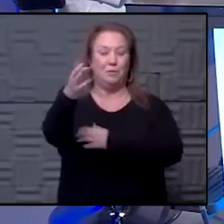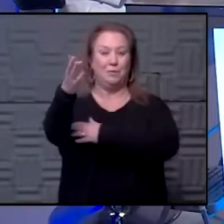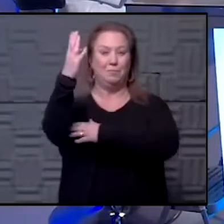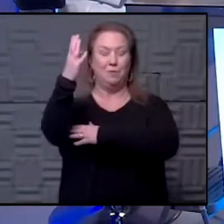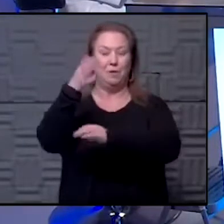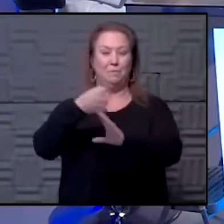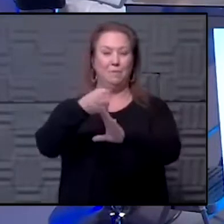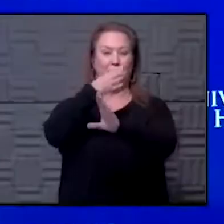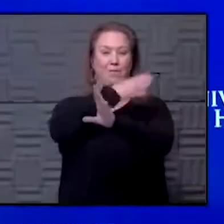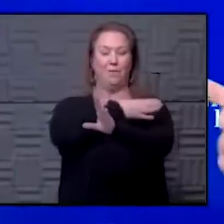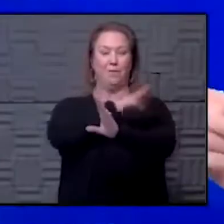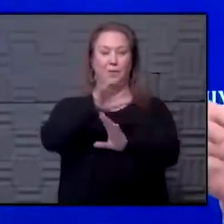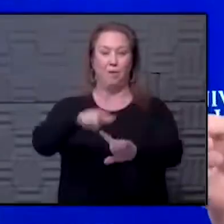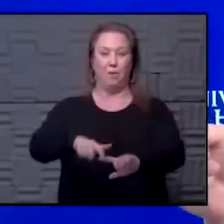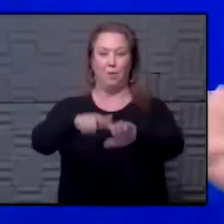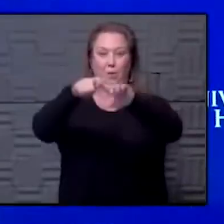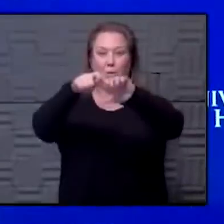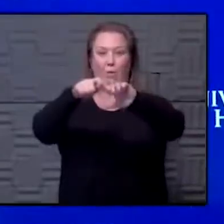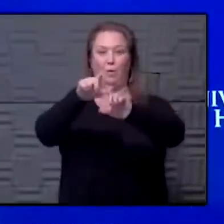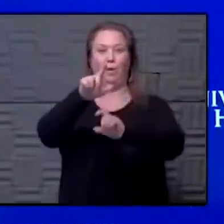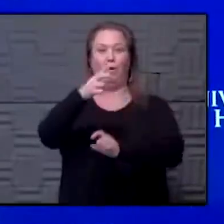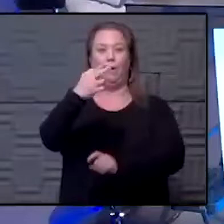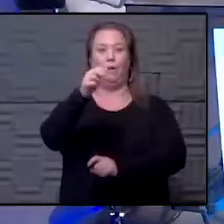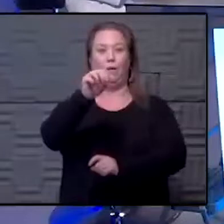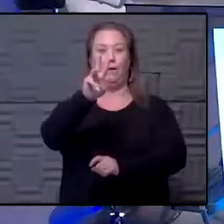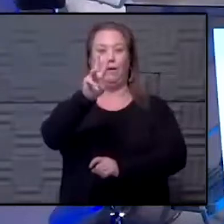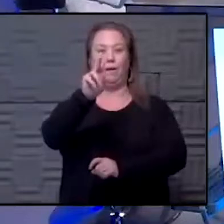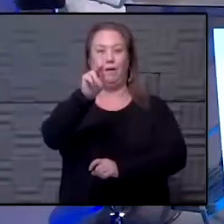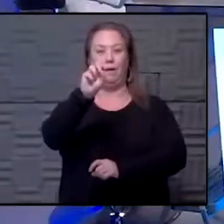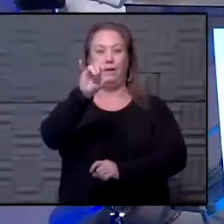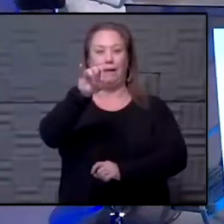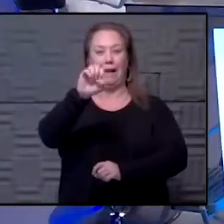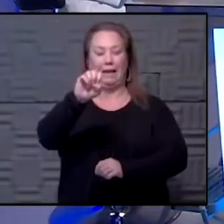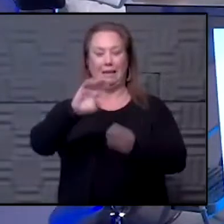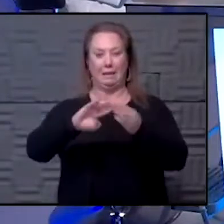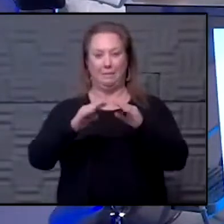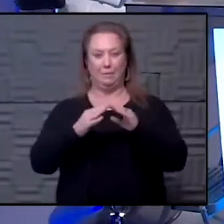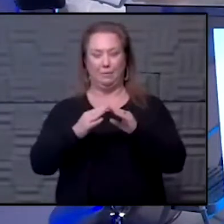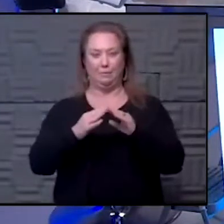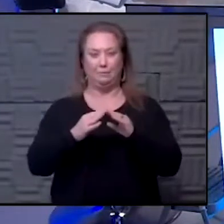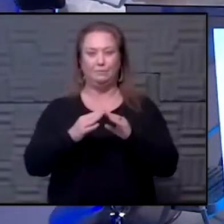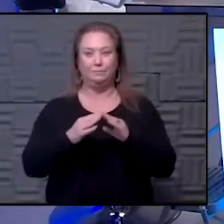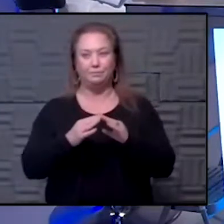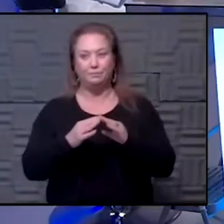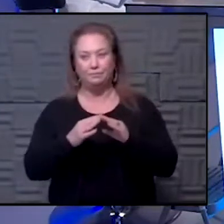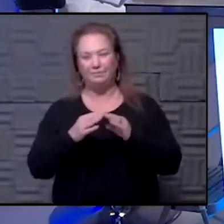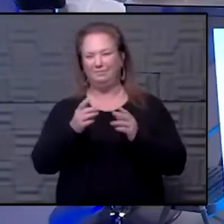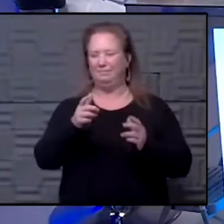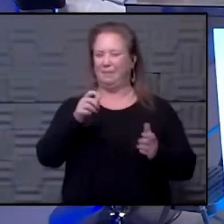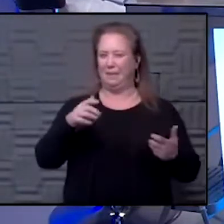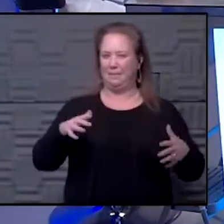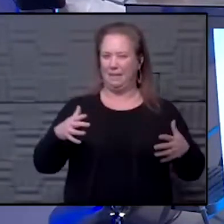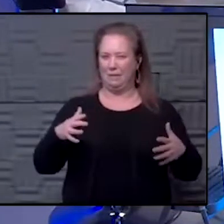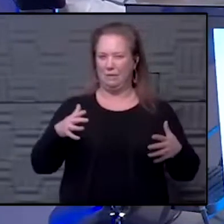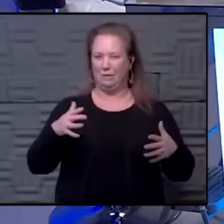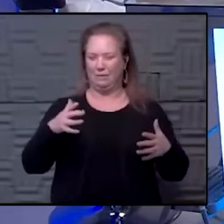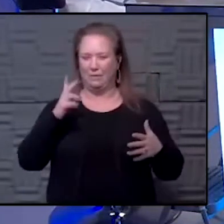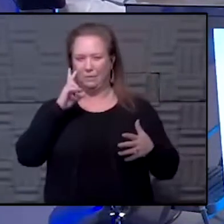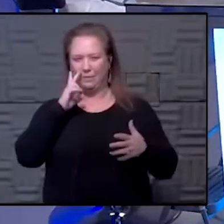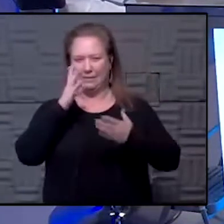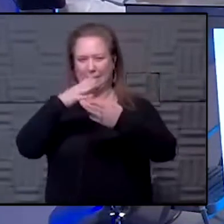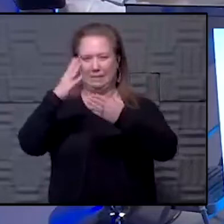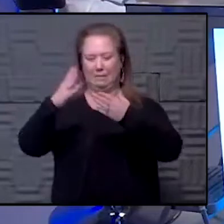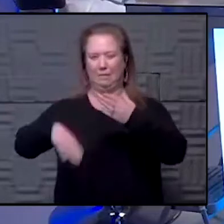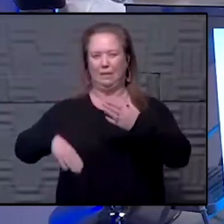morning. Before, however, I first start with Hawkeye. Yeah, numbers, making me a little uneasy. We'll see how the weekend